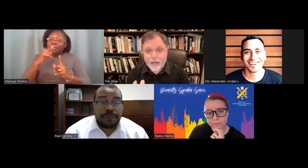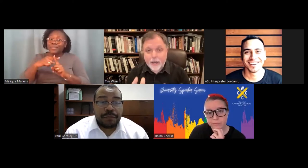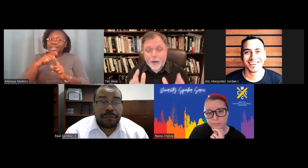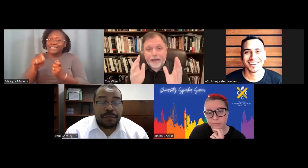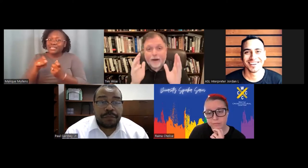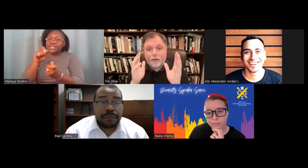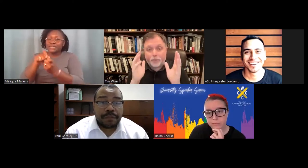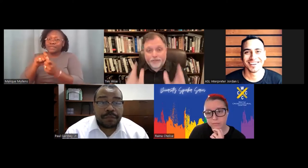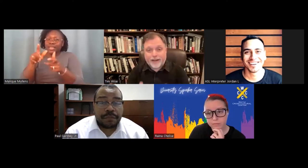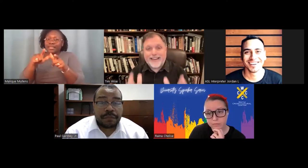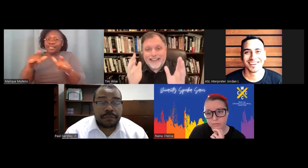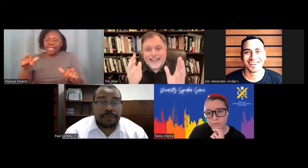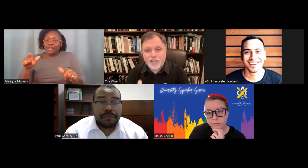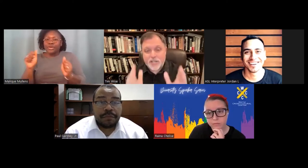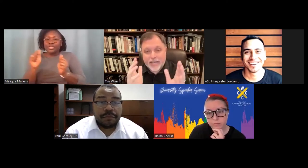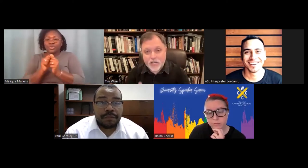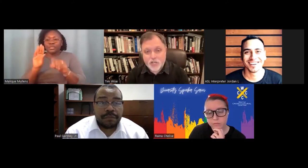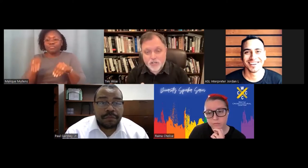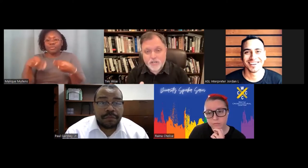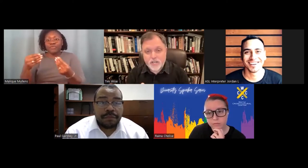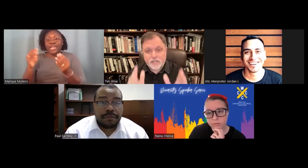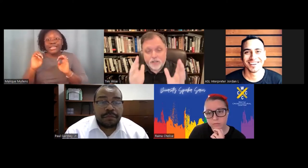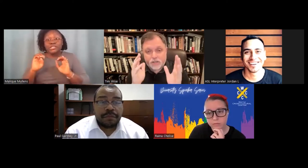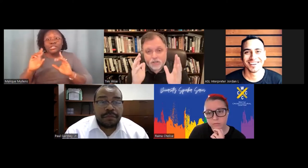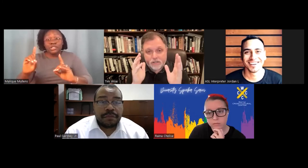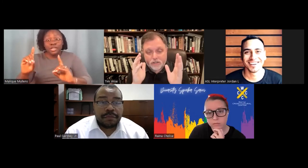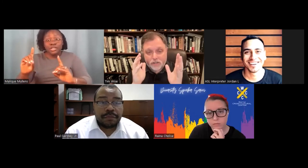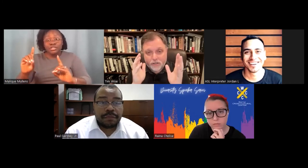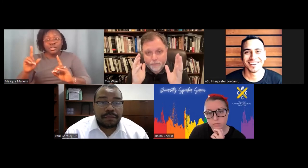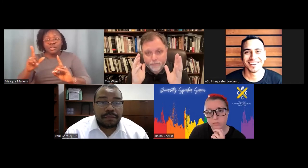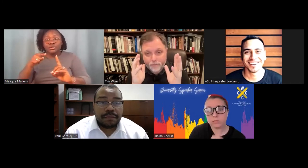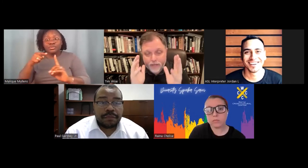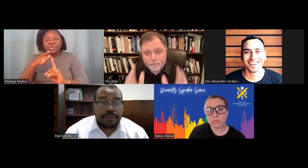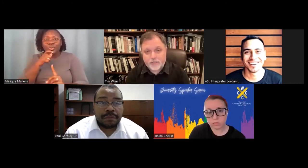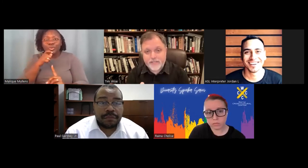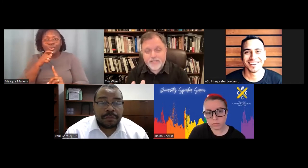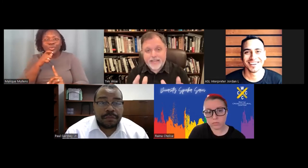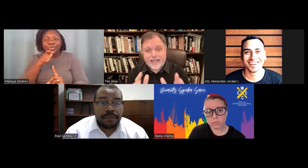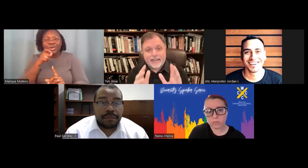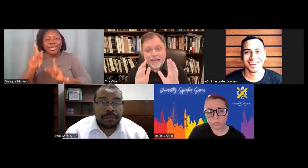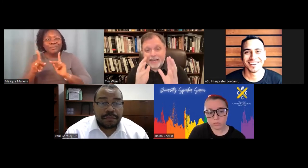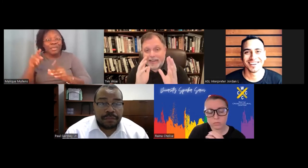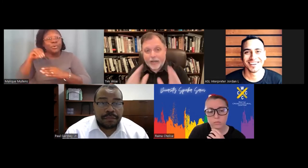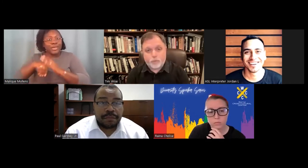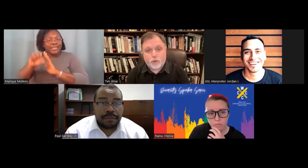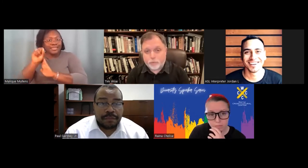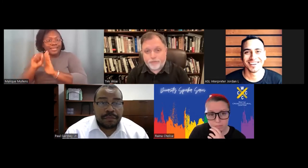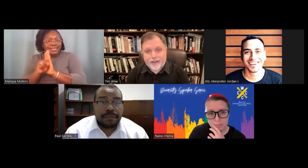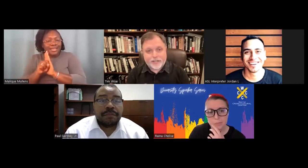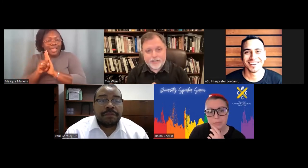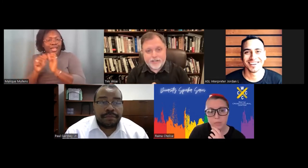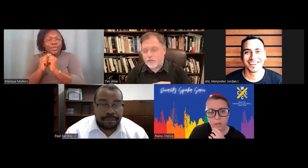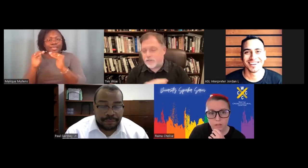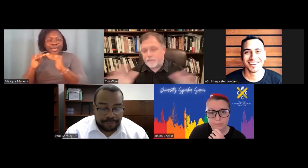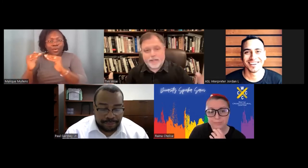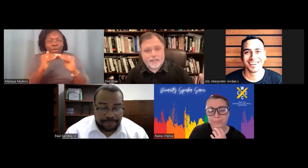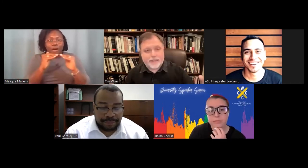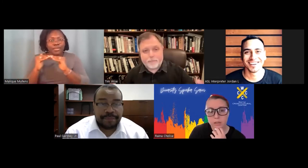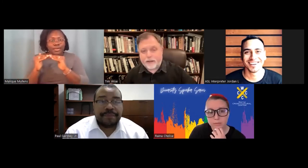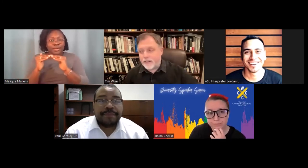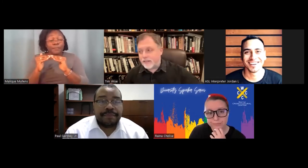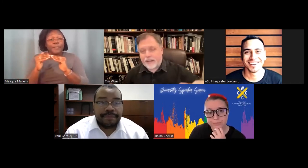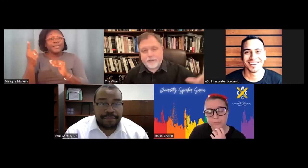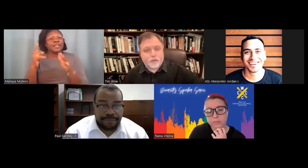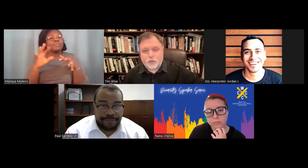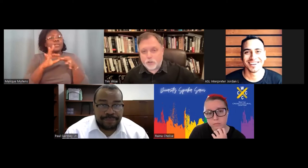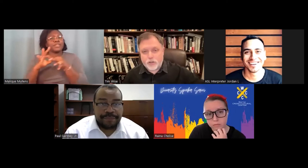talking about providing education to people in the state in an equitable fashion. I think there's something in there